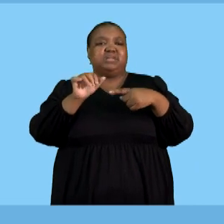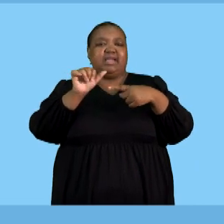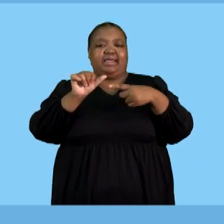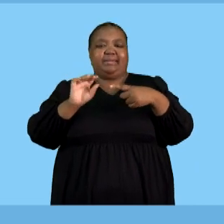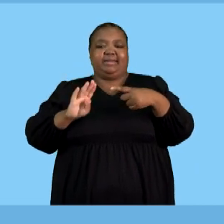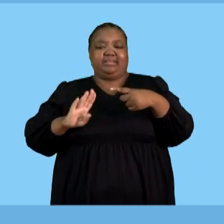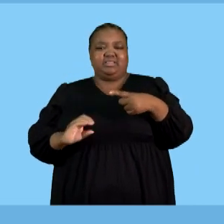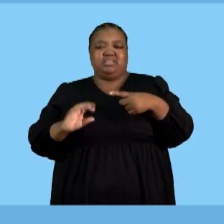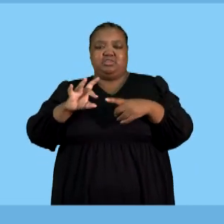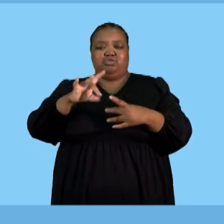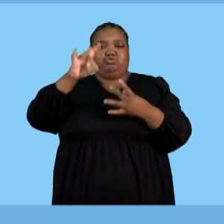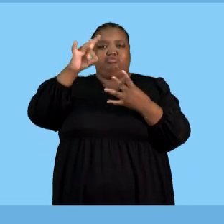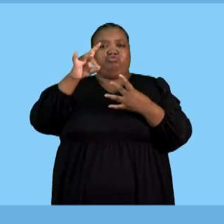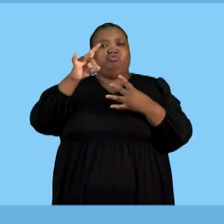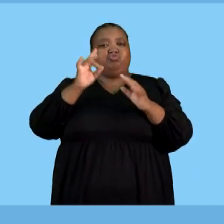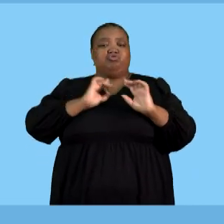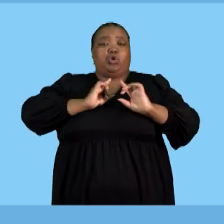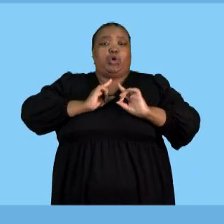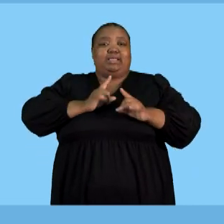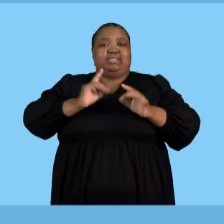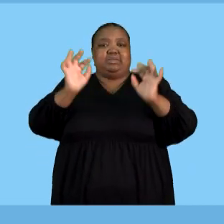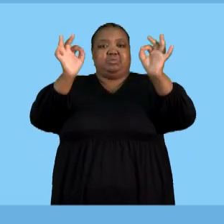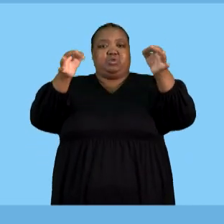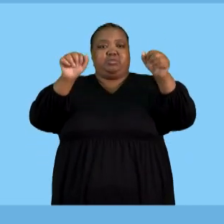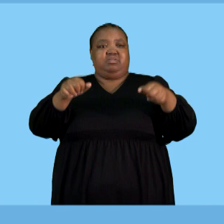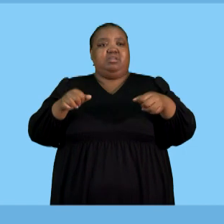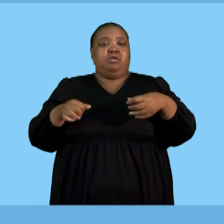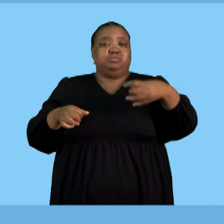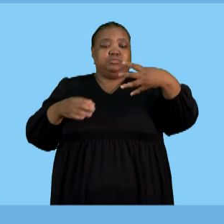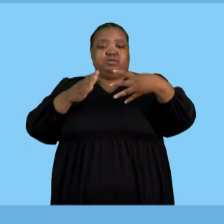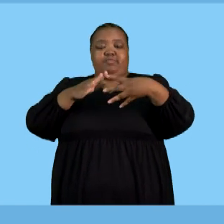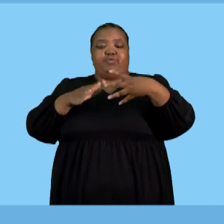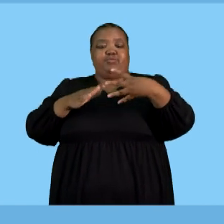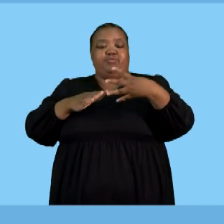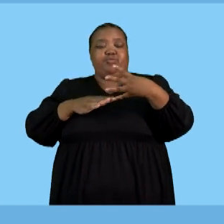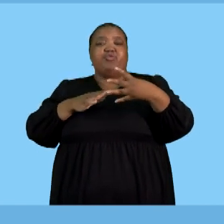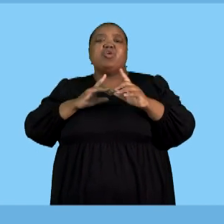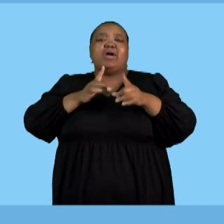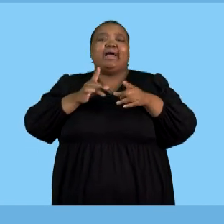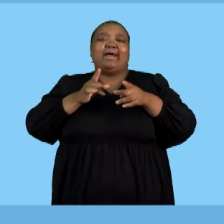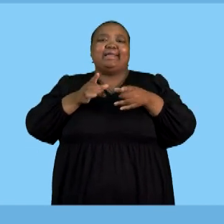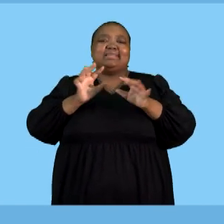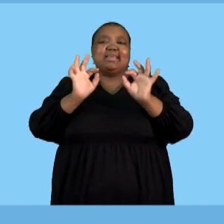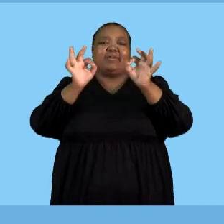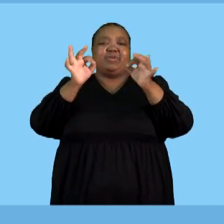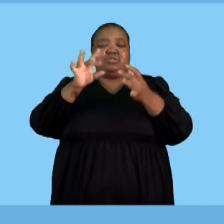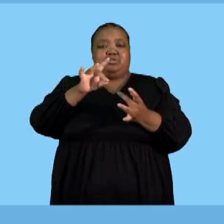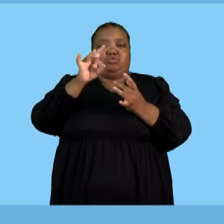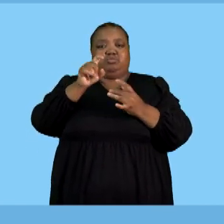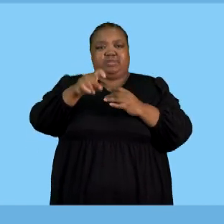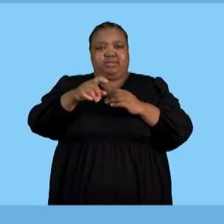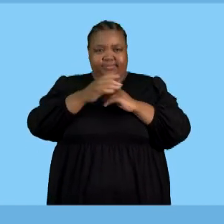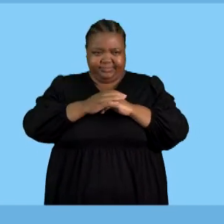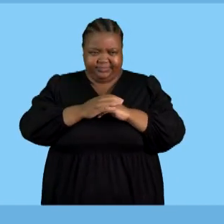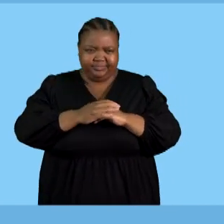choice question, and we are required to choose the correct answer out of the 4 options that we are given here. And the question